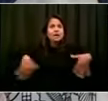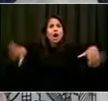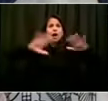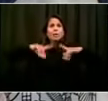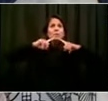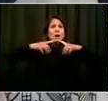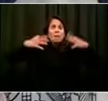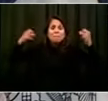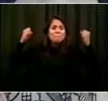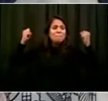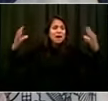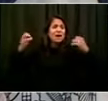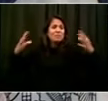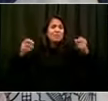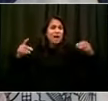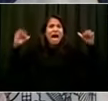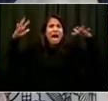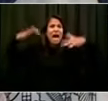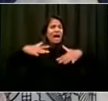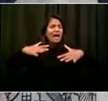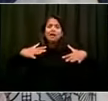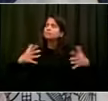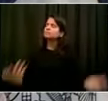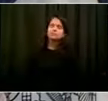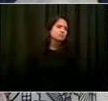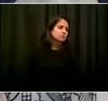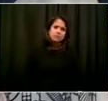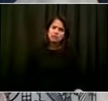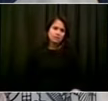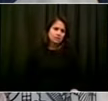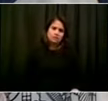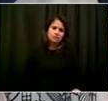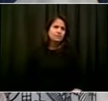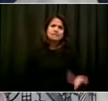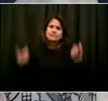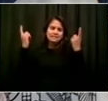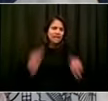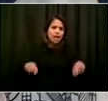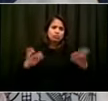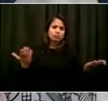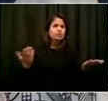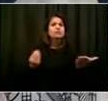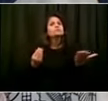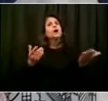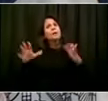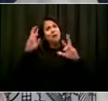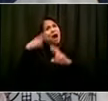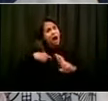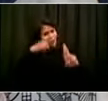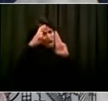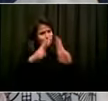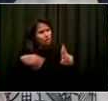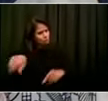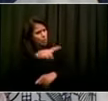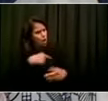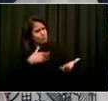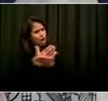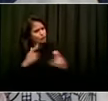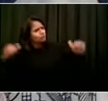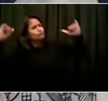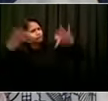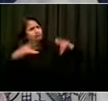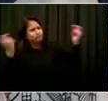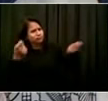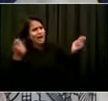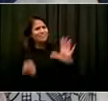urge everyone to recognize this across the political spectrum. What we're focused on, of course, Sydney, is the places